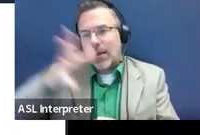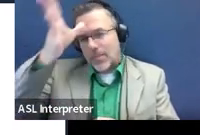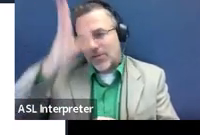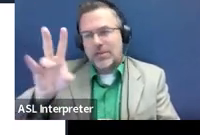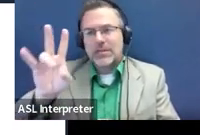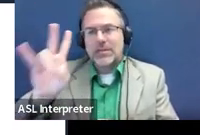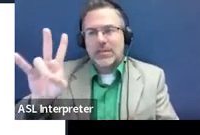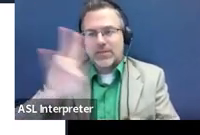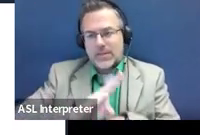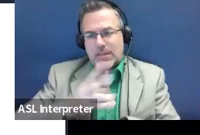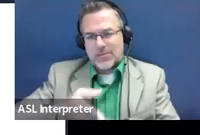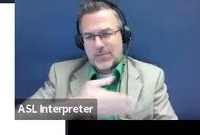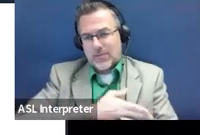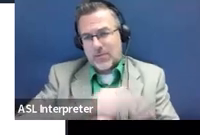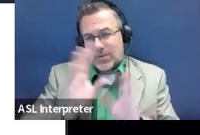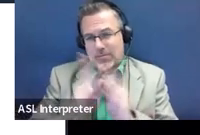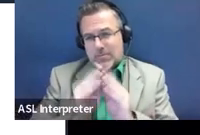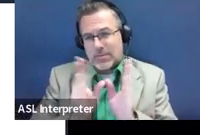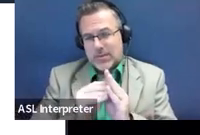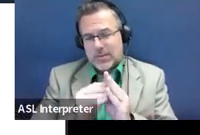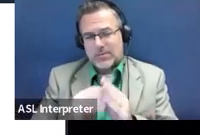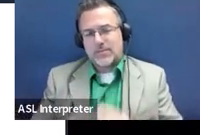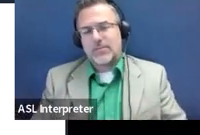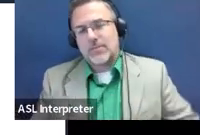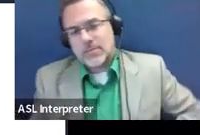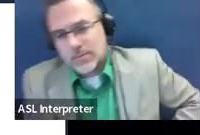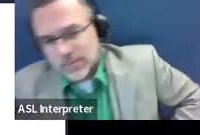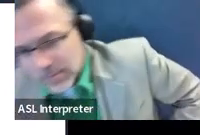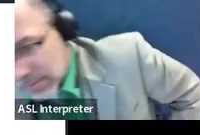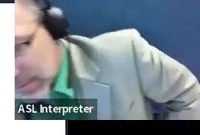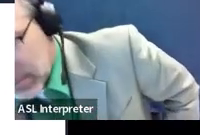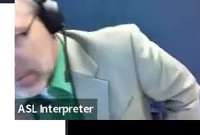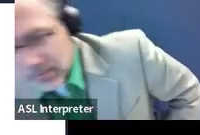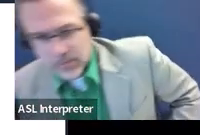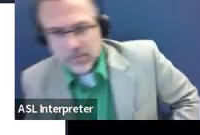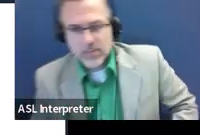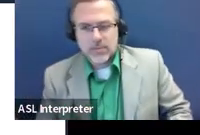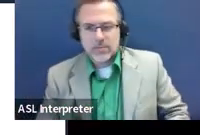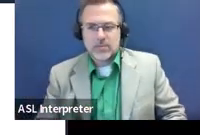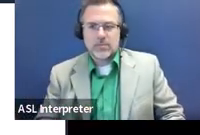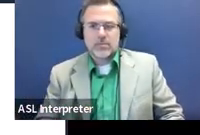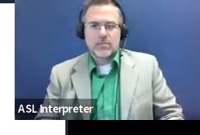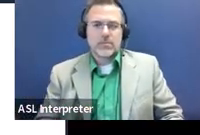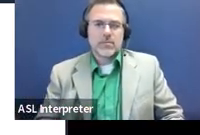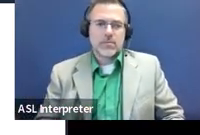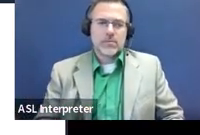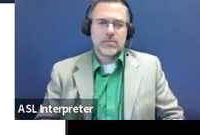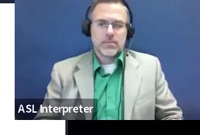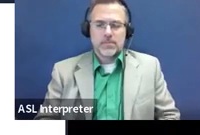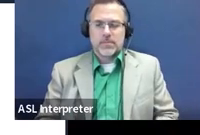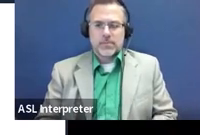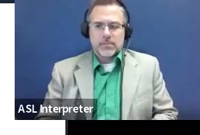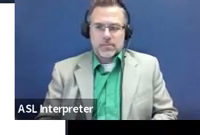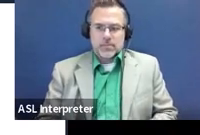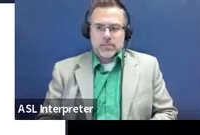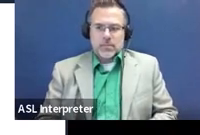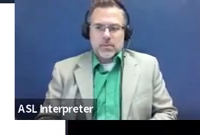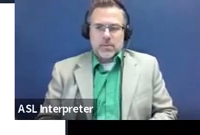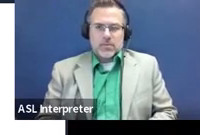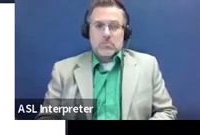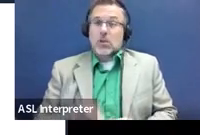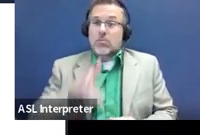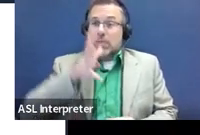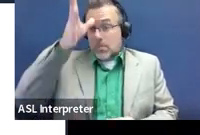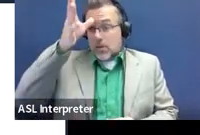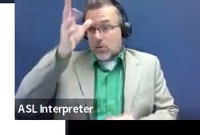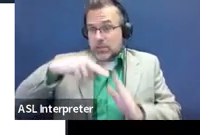prior to the date which they want these things to start, the proposed or refused